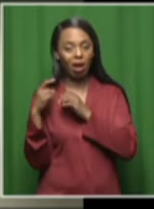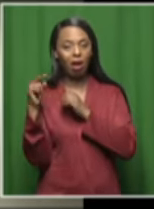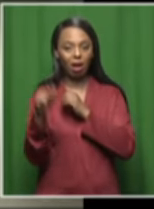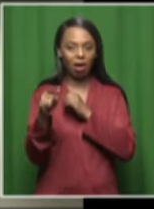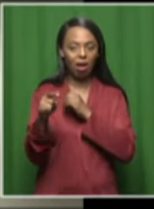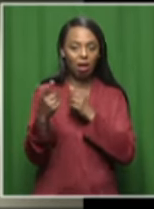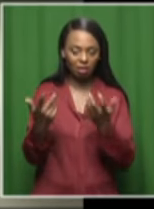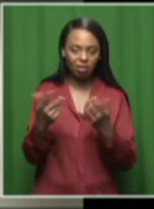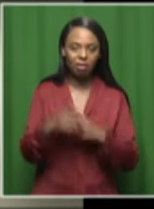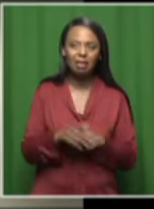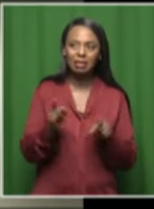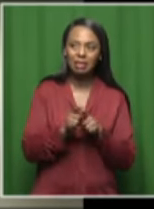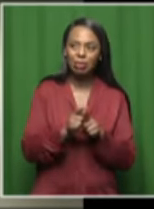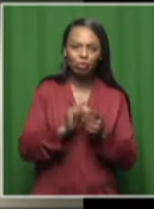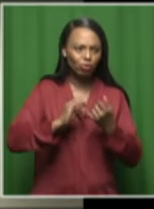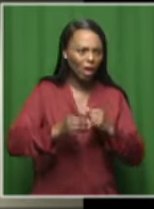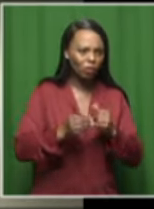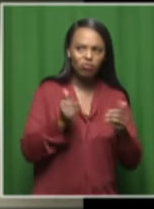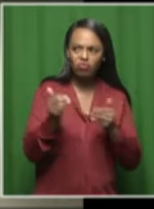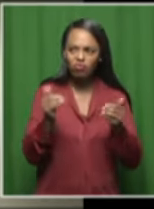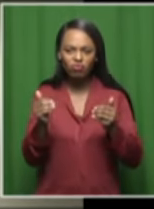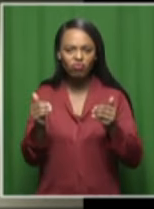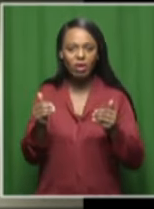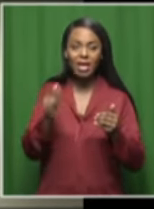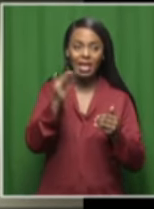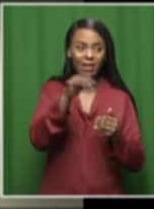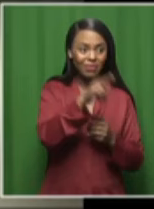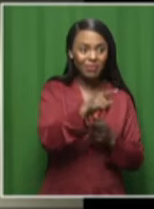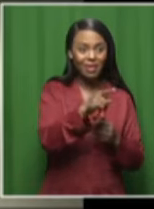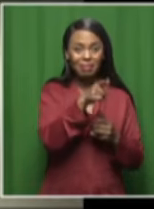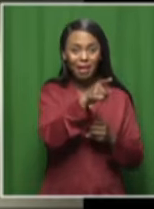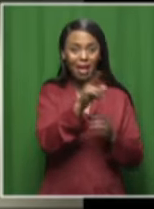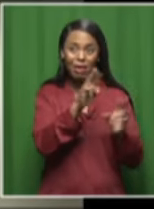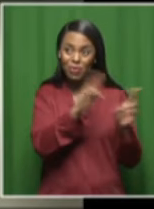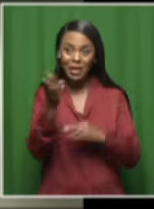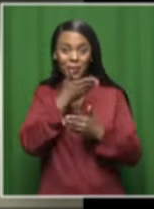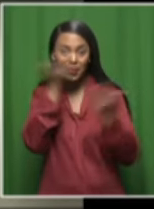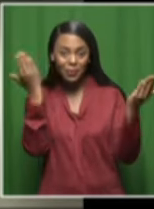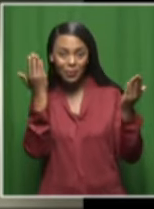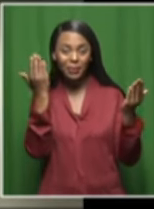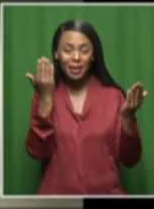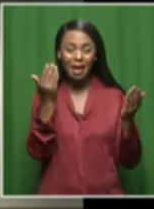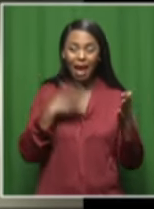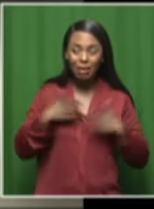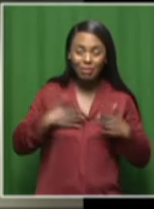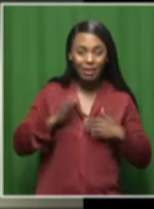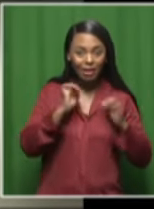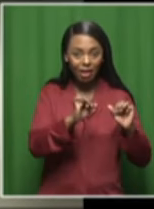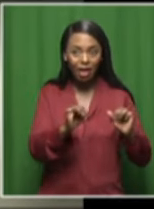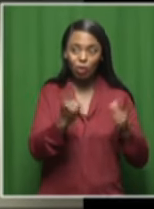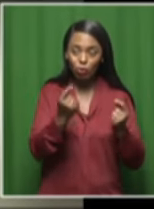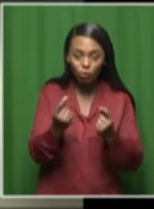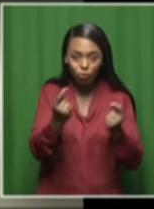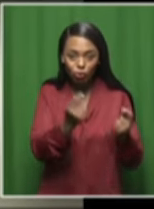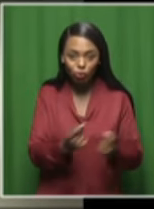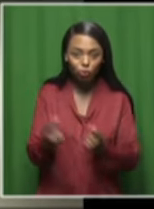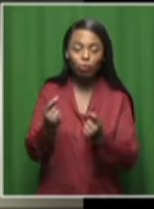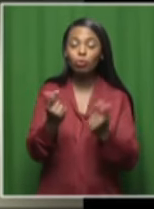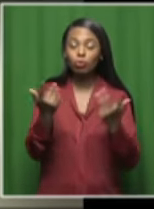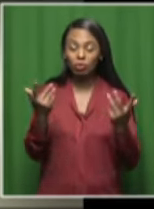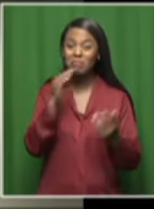from, because if the industry is not ready, it's going to be chaos. And industry is expecting